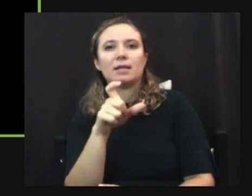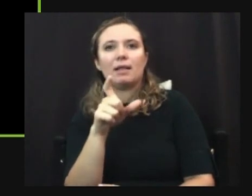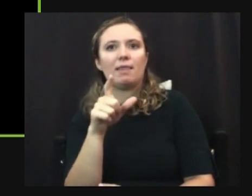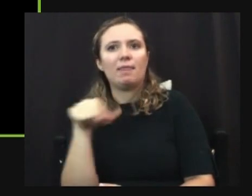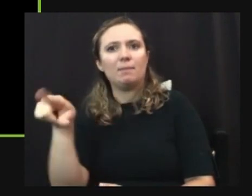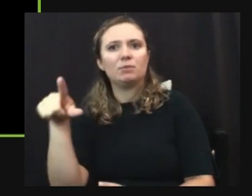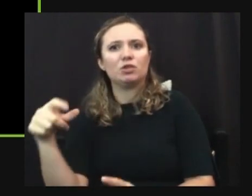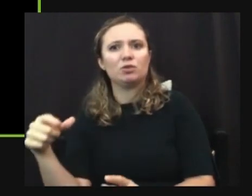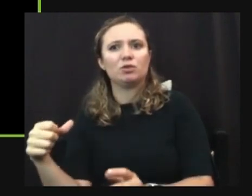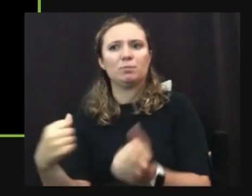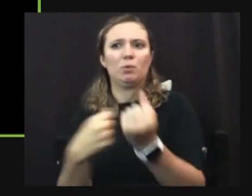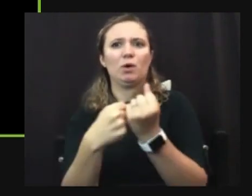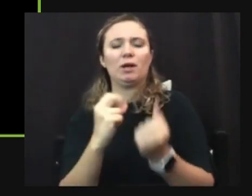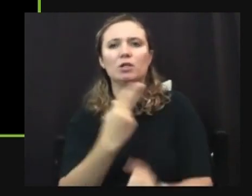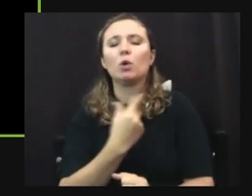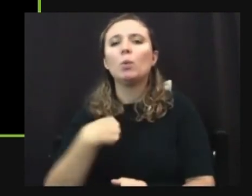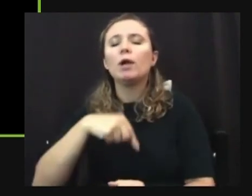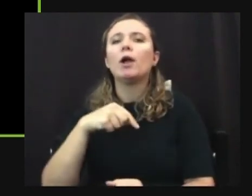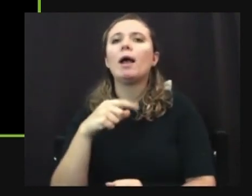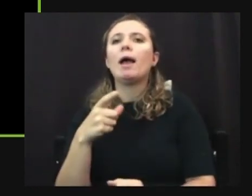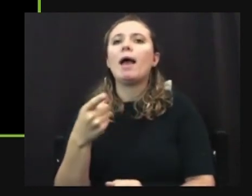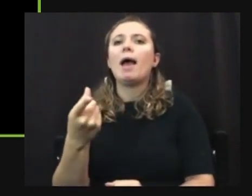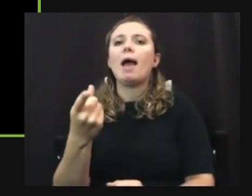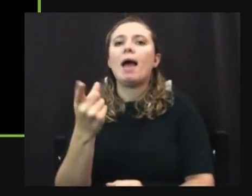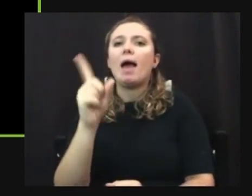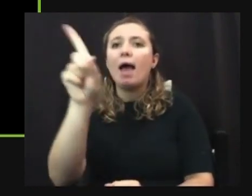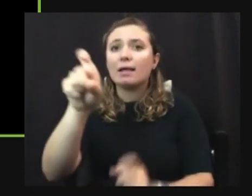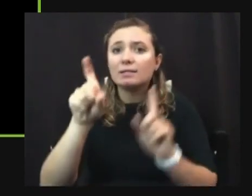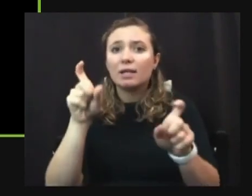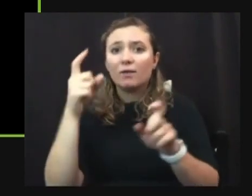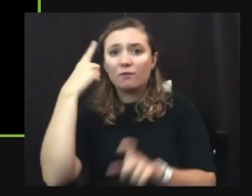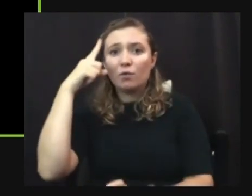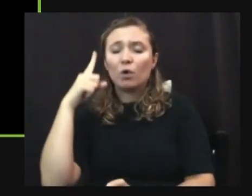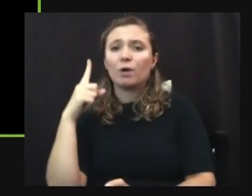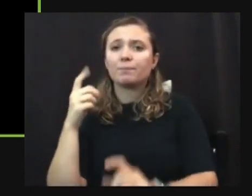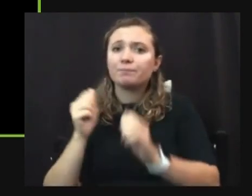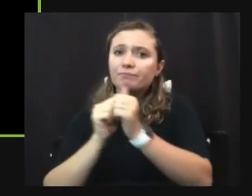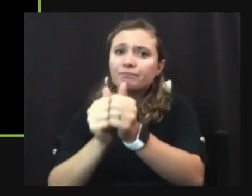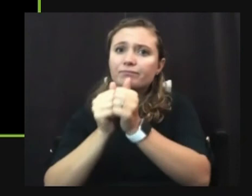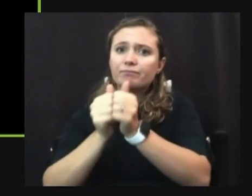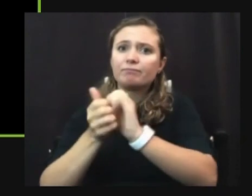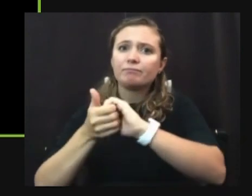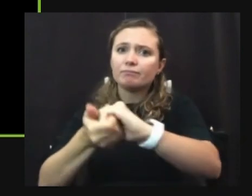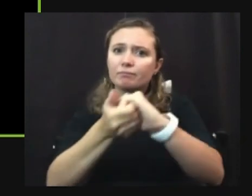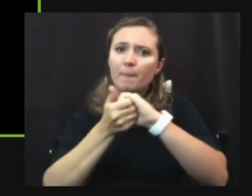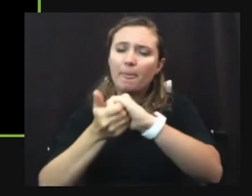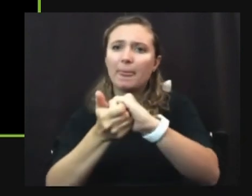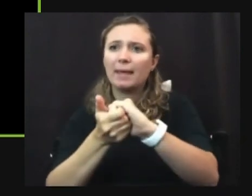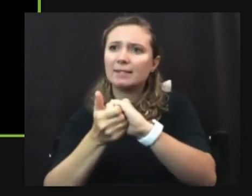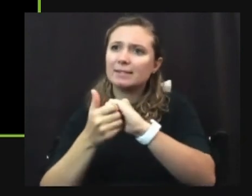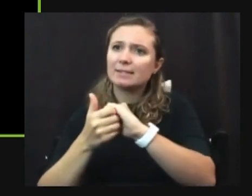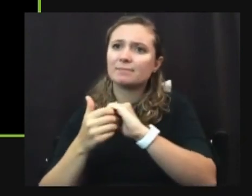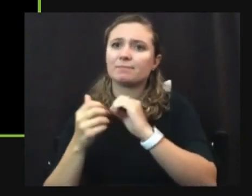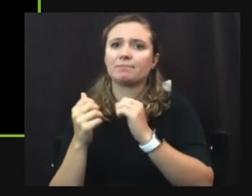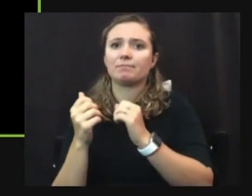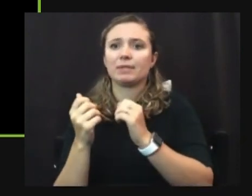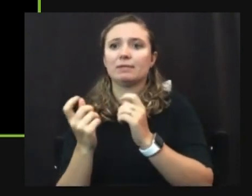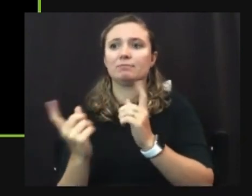for co-conspirators, and we're asking other people to stand up with us and fight for us, that